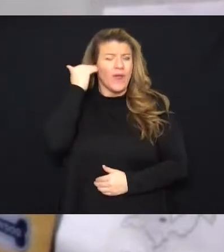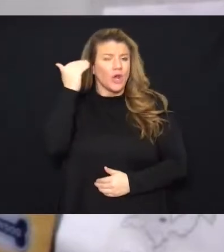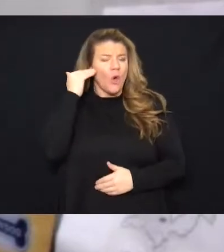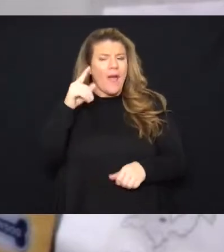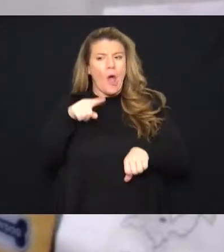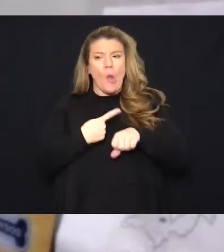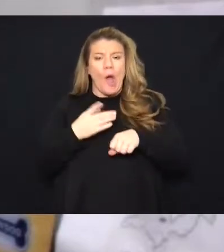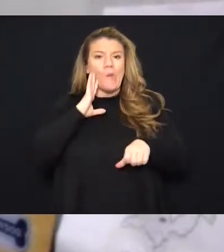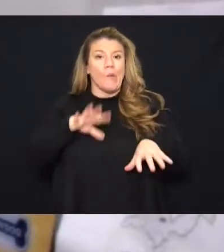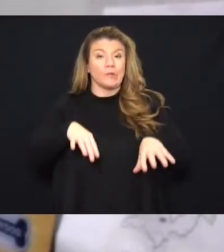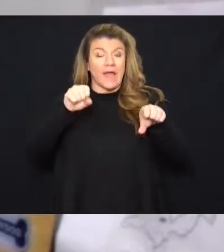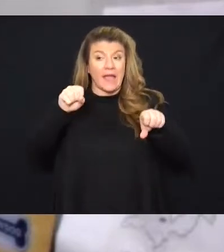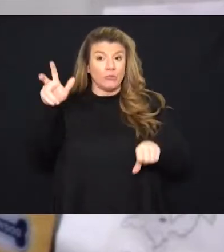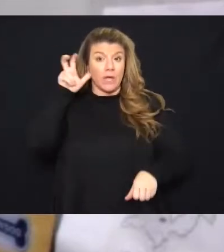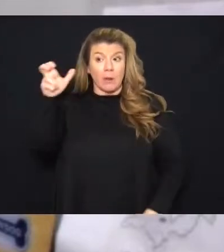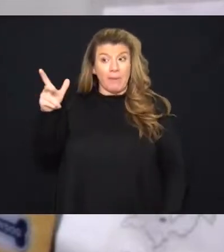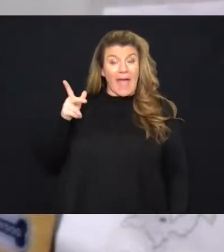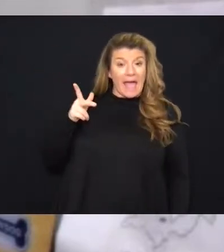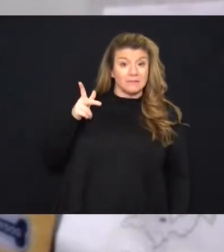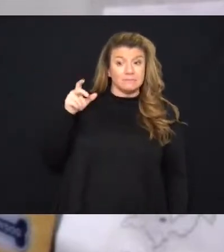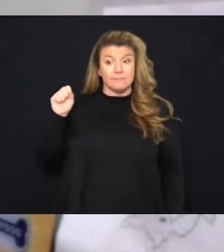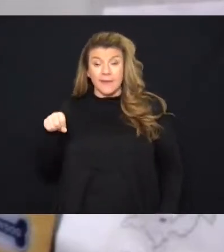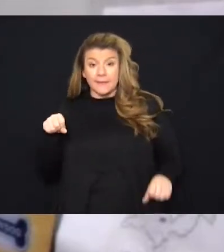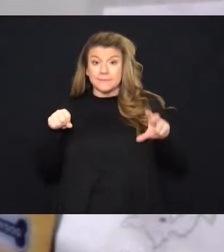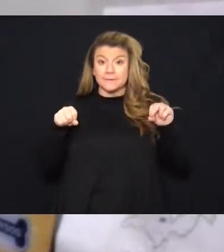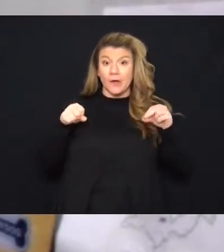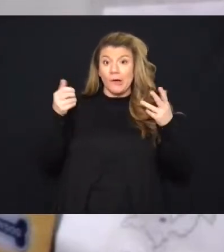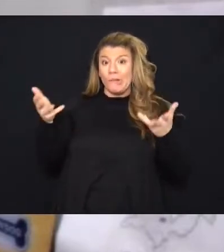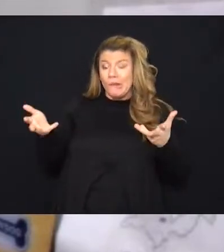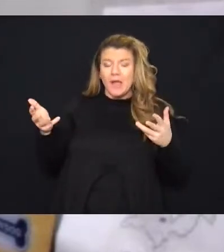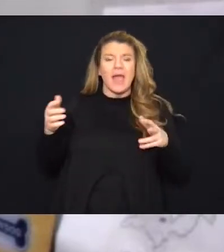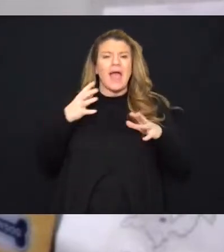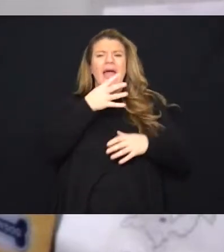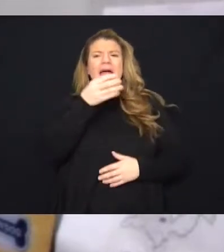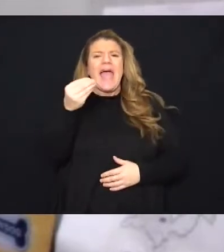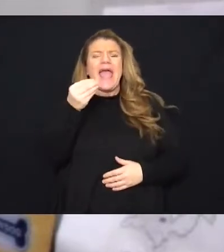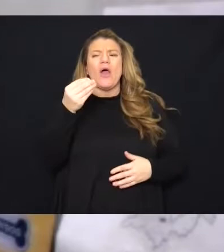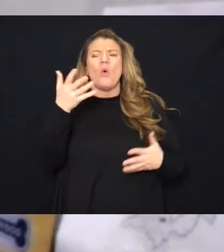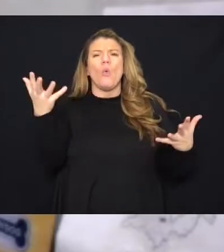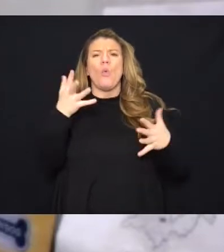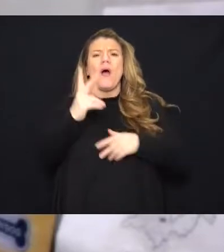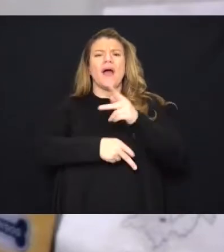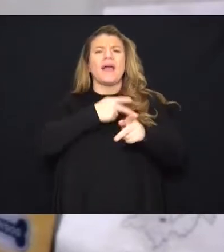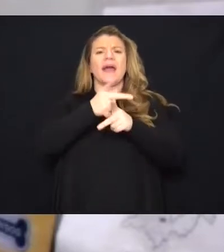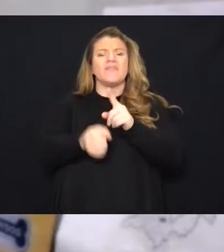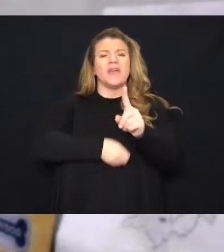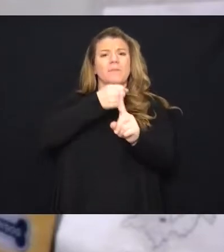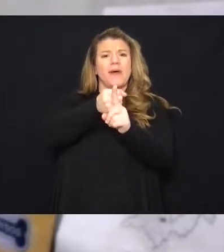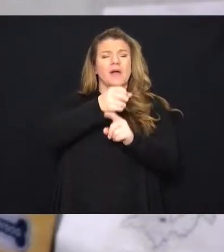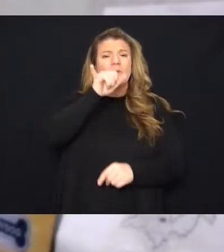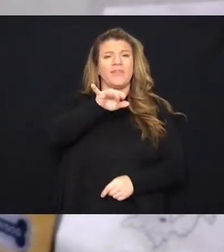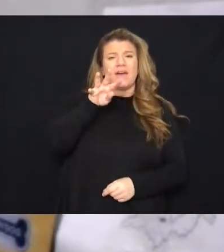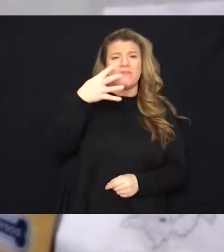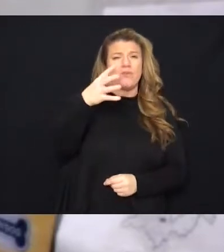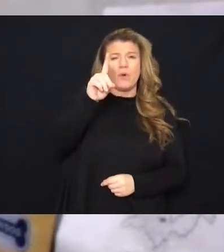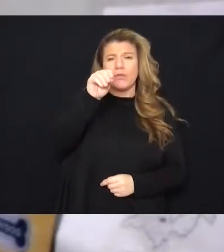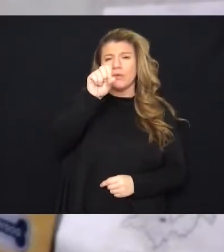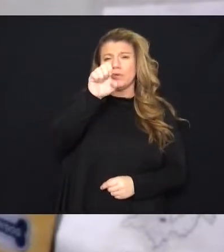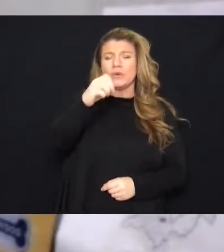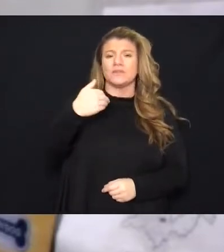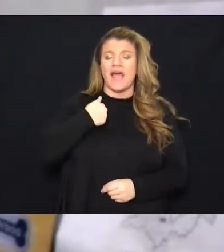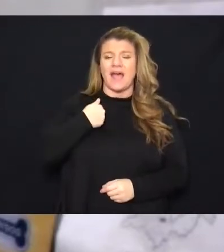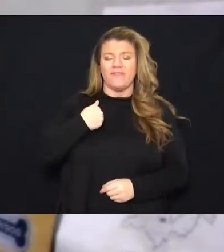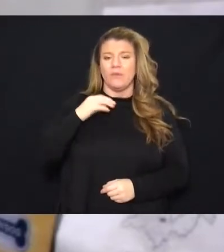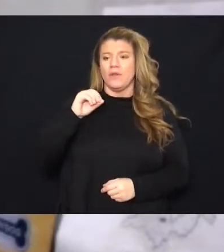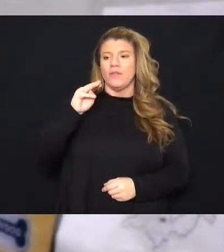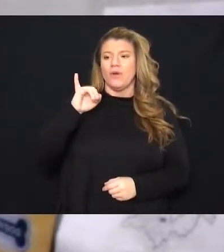take to hear back one way or the other? And then what sort of impact would the fourth dose have on the Omicron